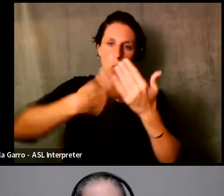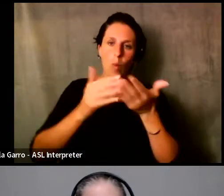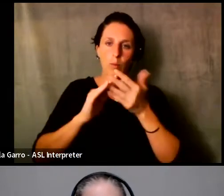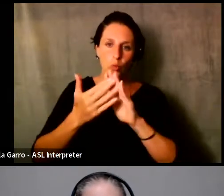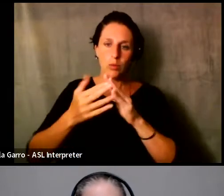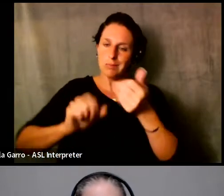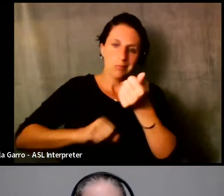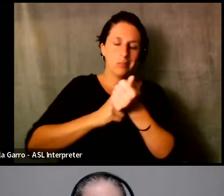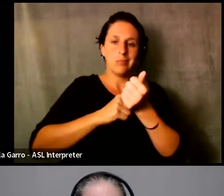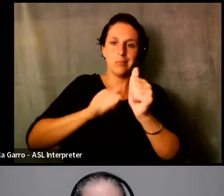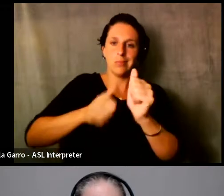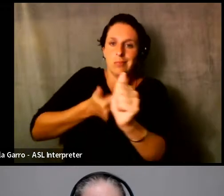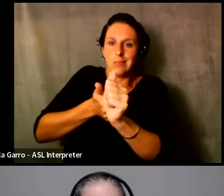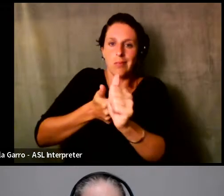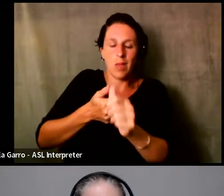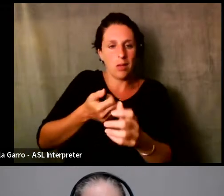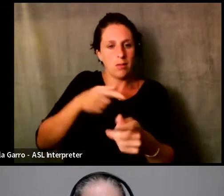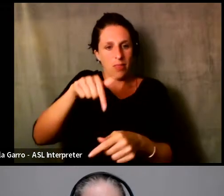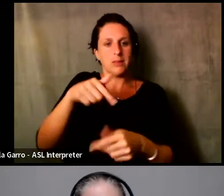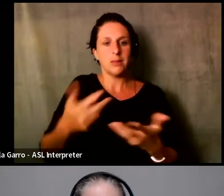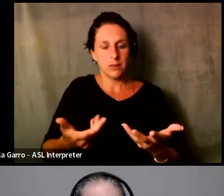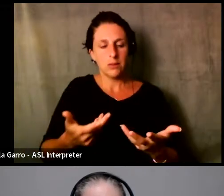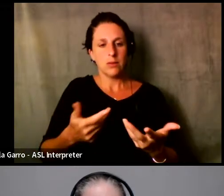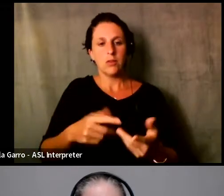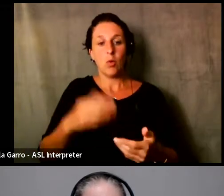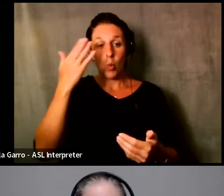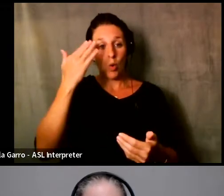us, because we know some of these